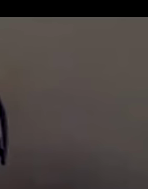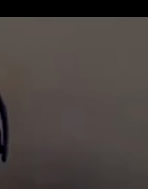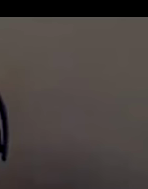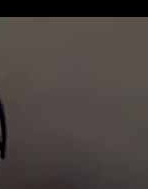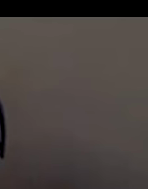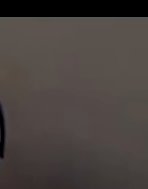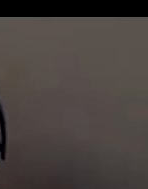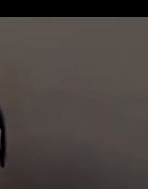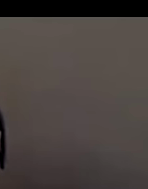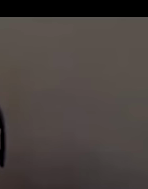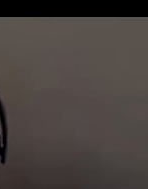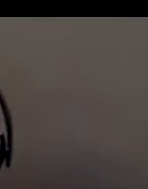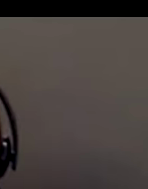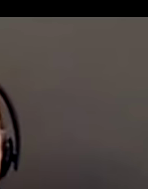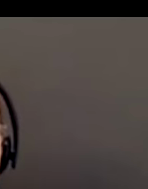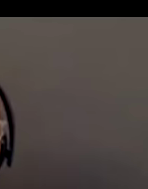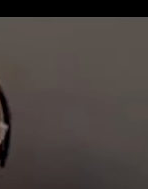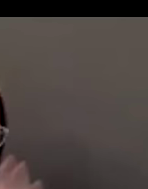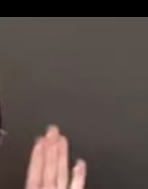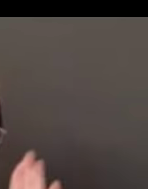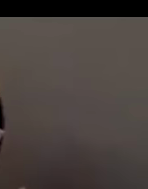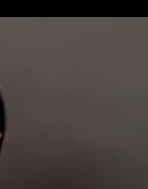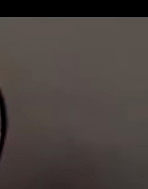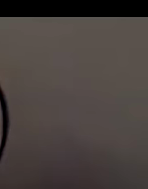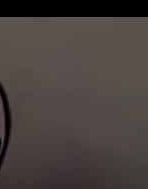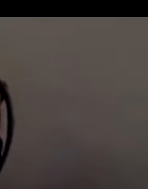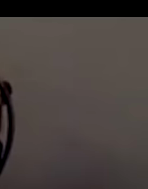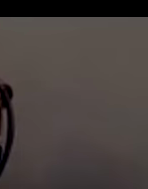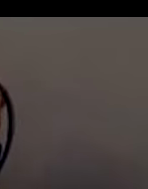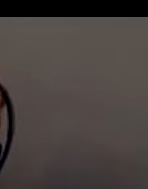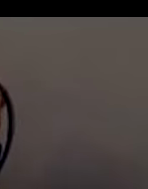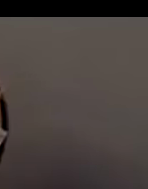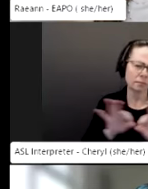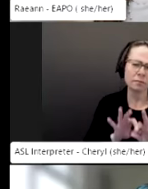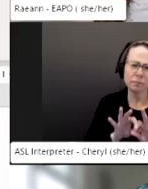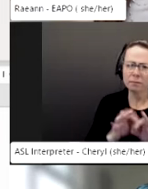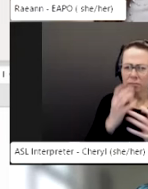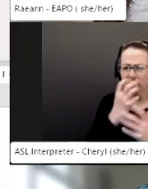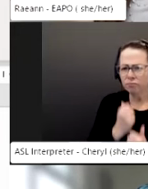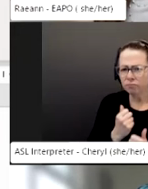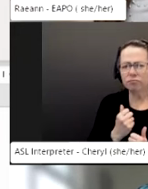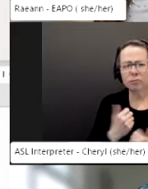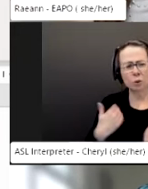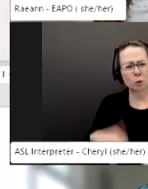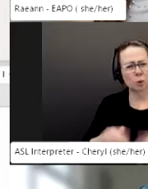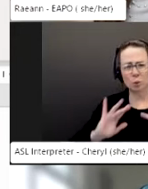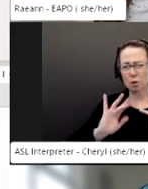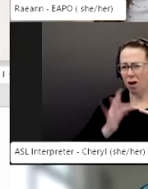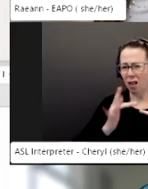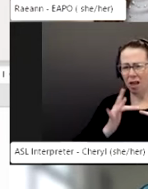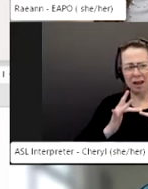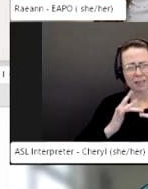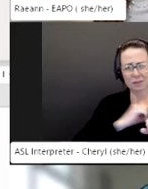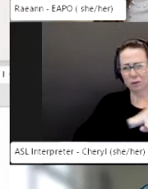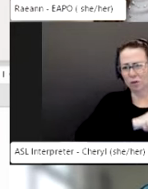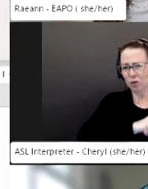questions today. That was excellent in having these conversations because as we know, cybersecurity is one of those things that unfortunately